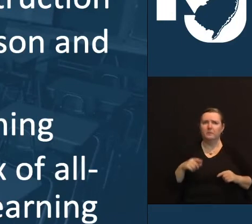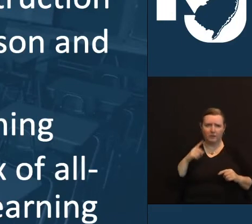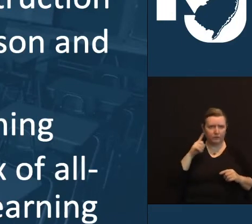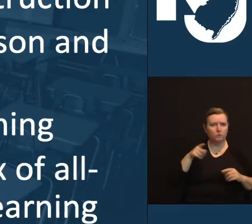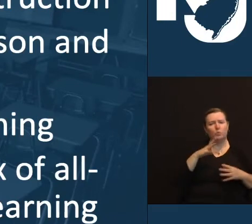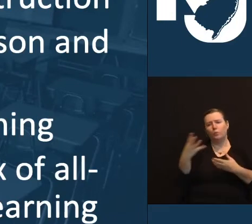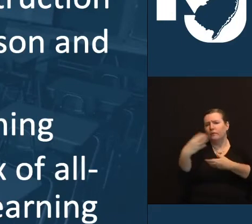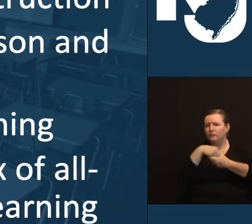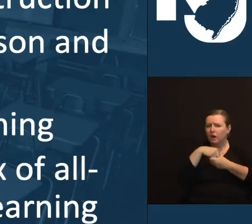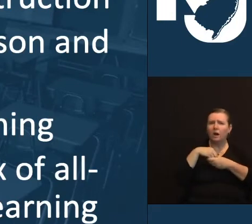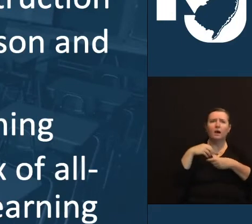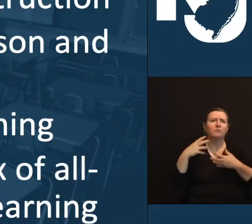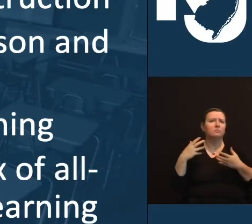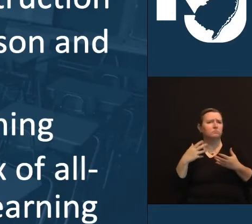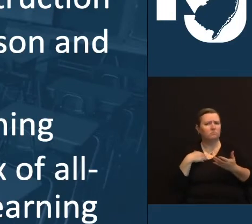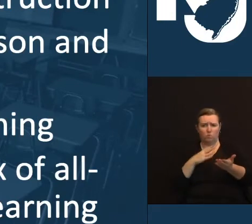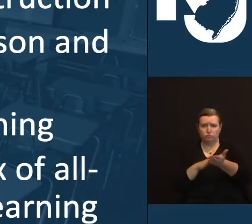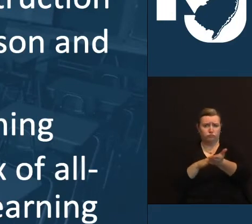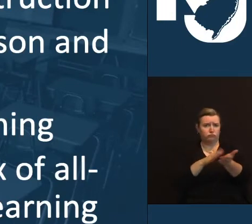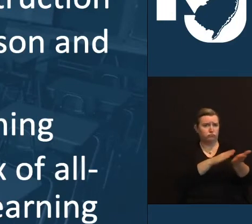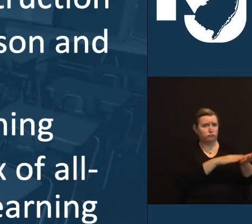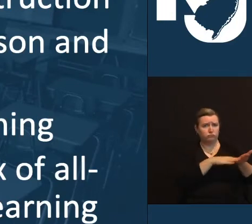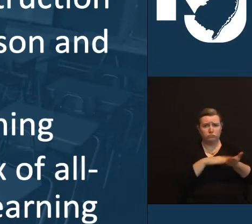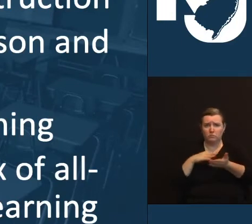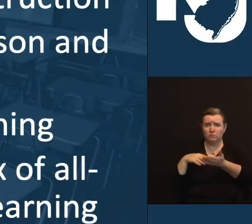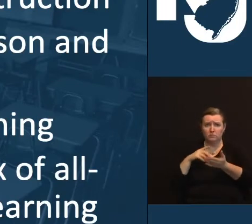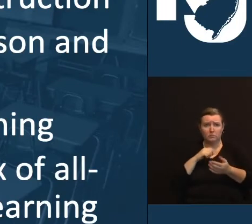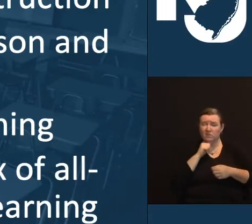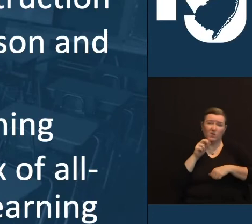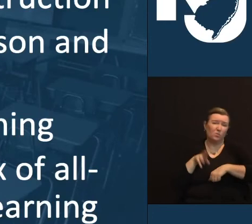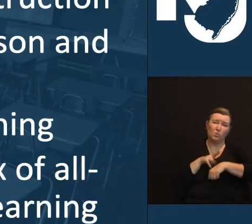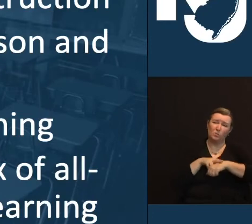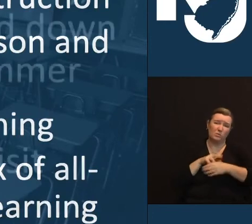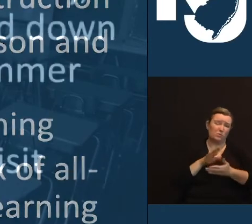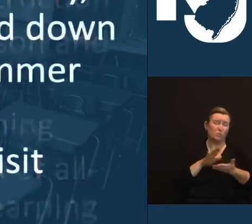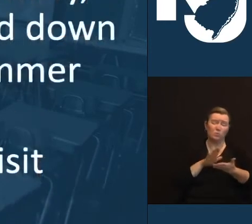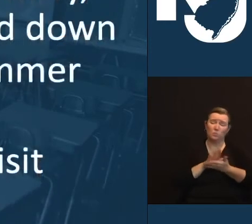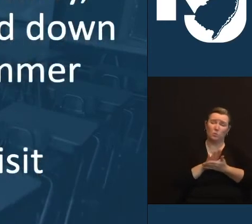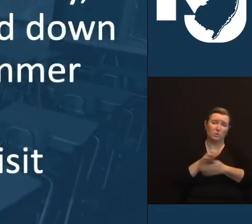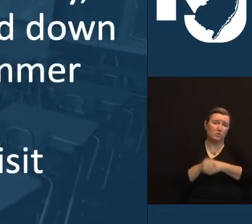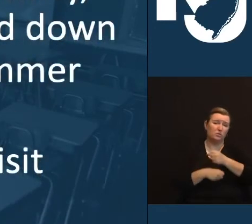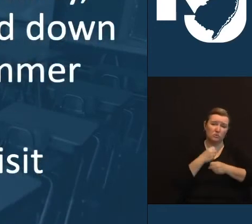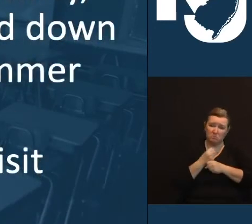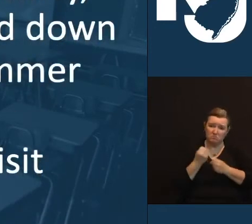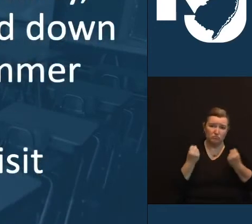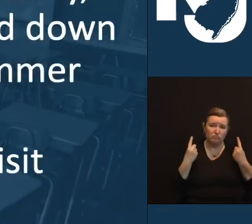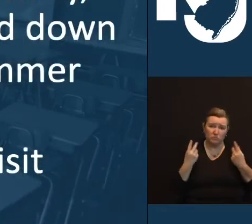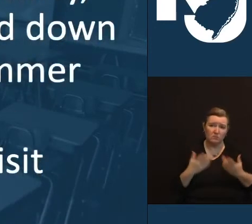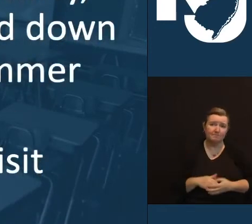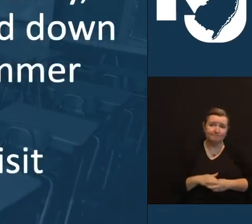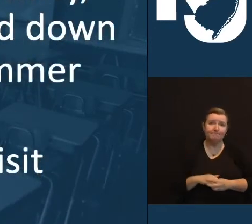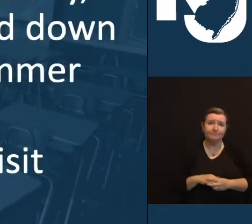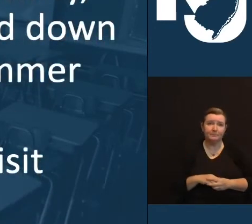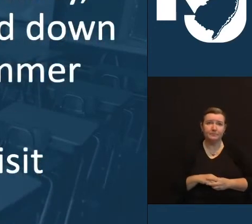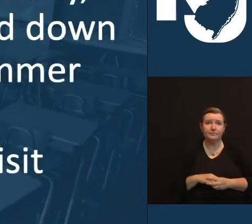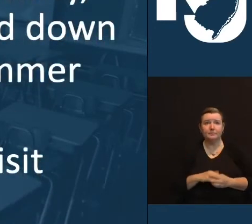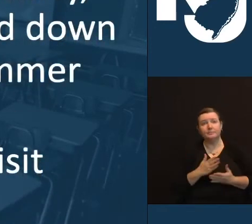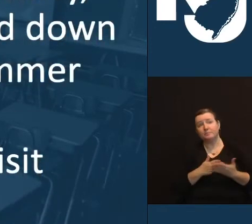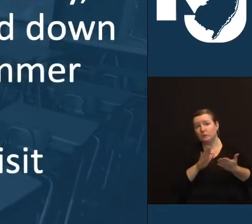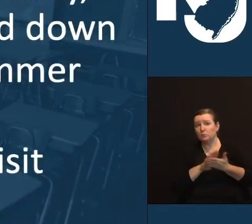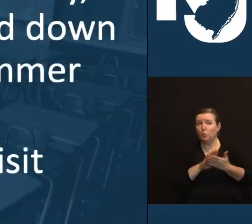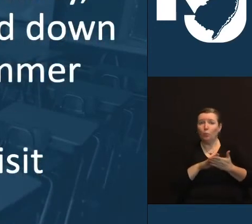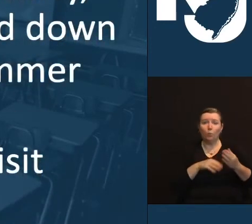this is far from a normal school year. And relatedly, for those schools that remain either all remote or hybrid, the